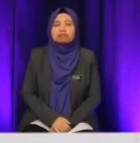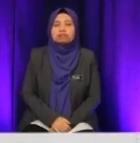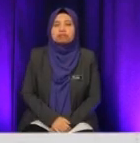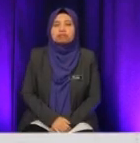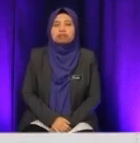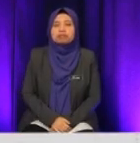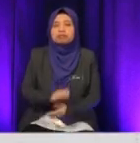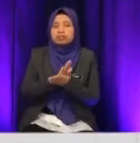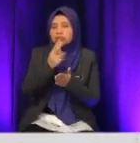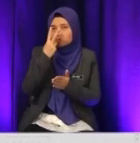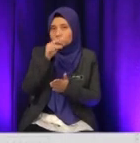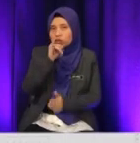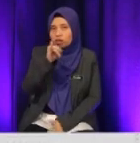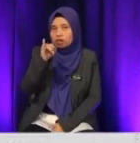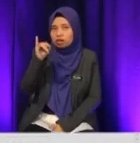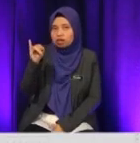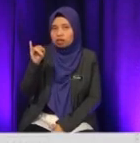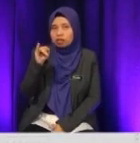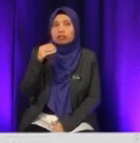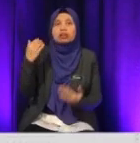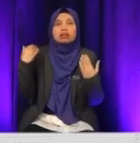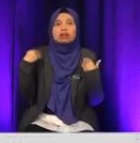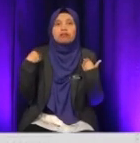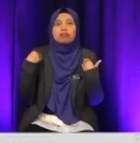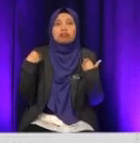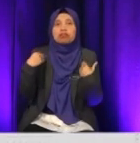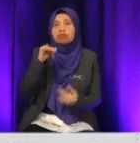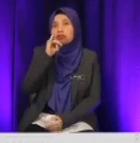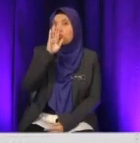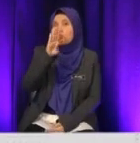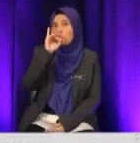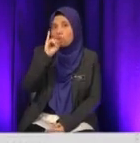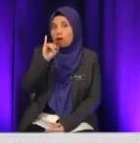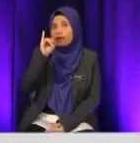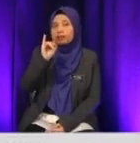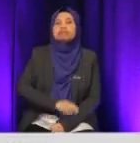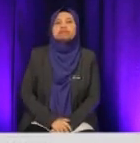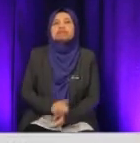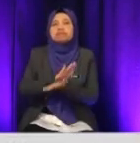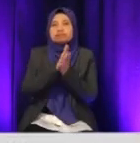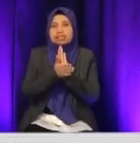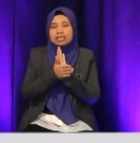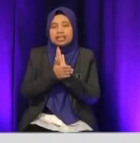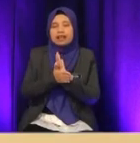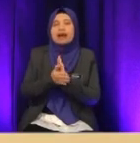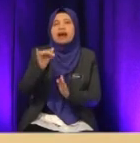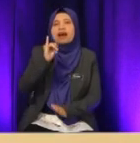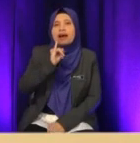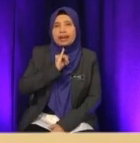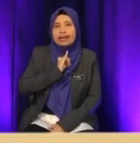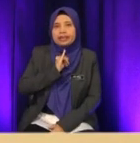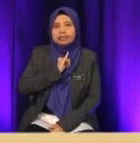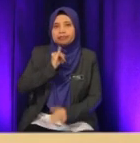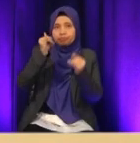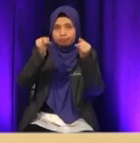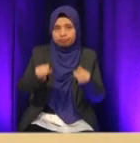I. Okay, so we have four I. Why don't we check the answer together? Definitely an I. Okay.